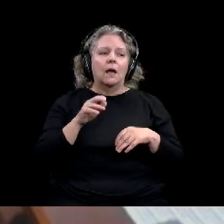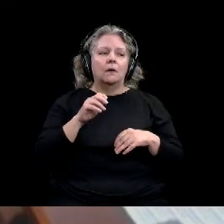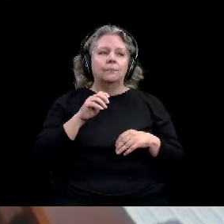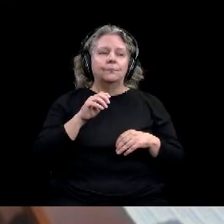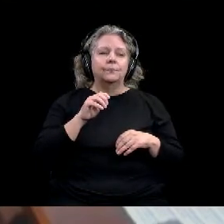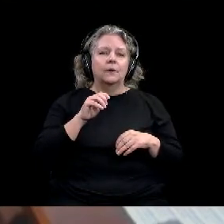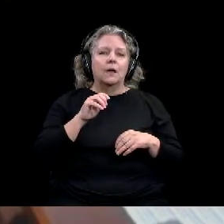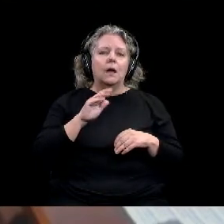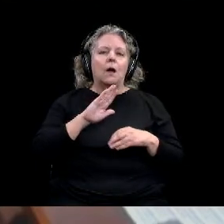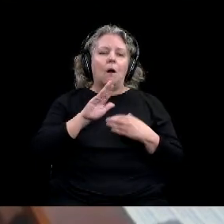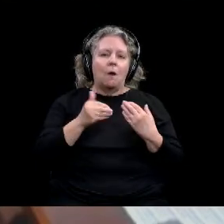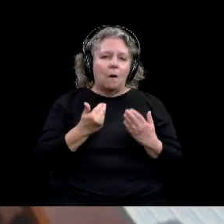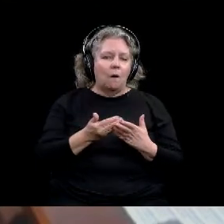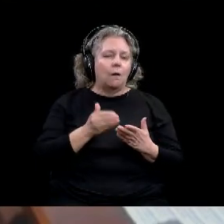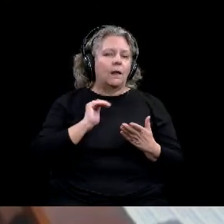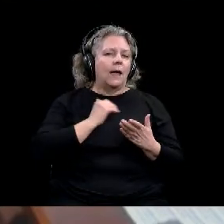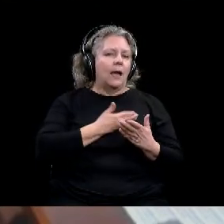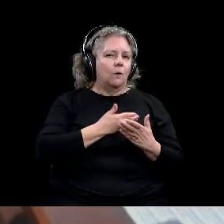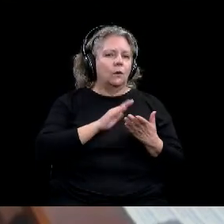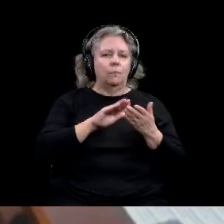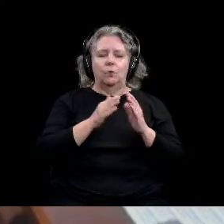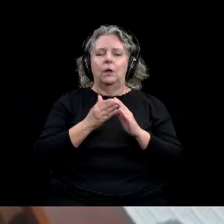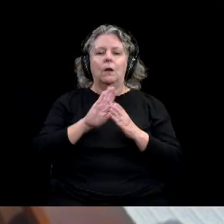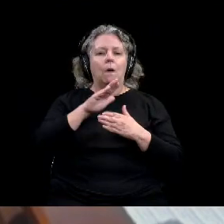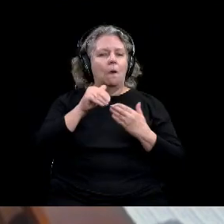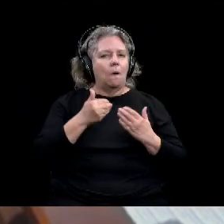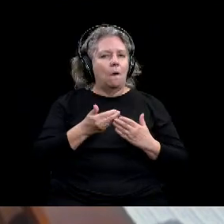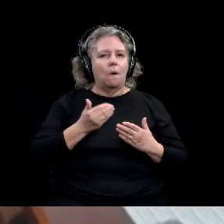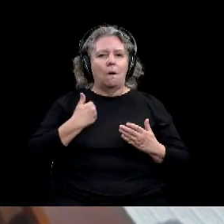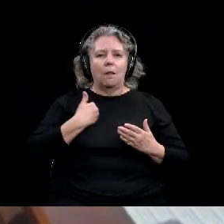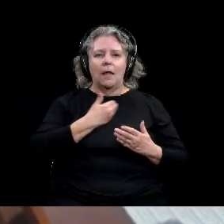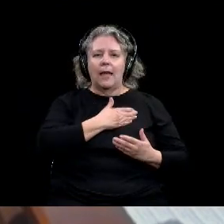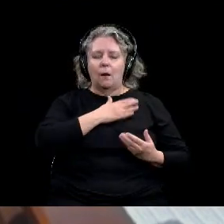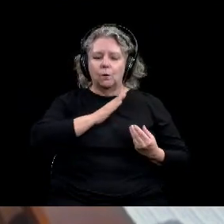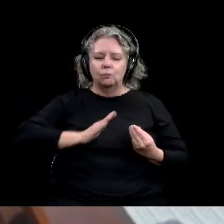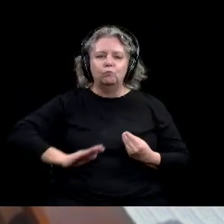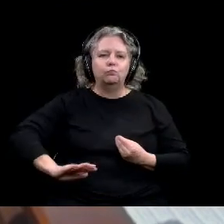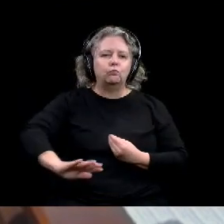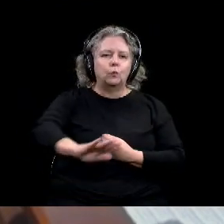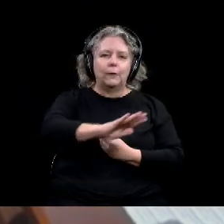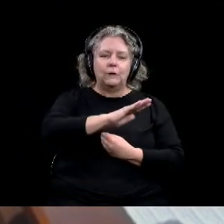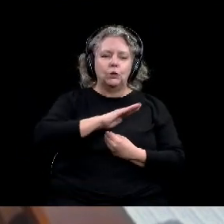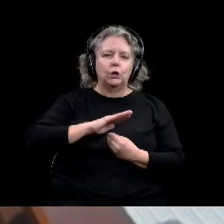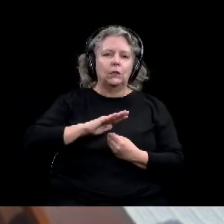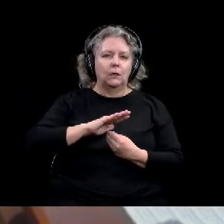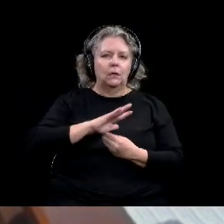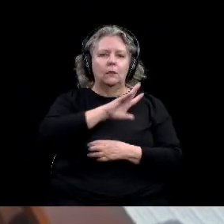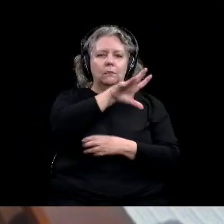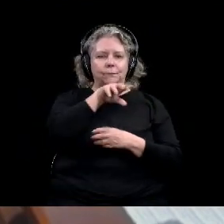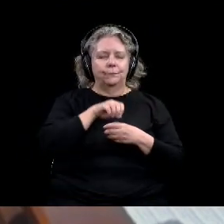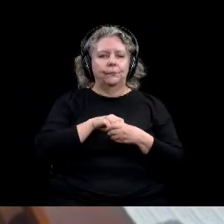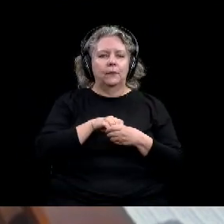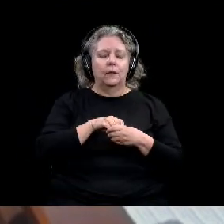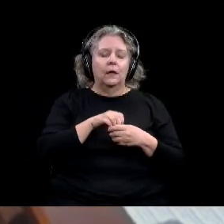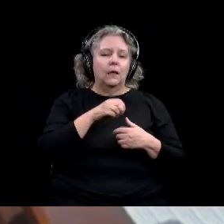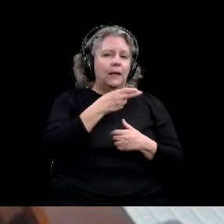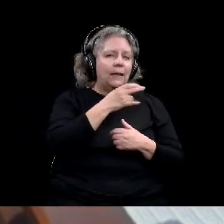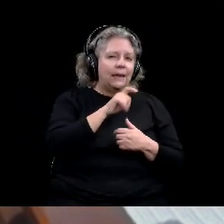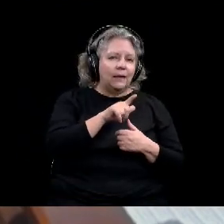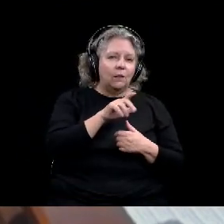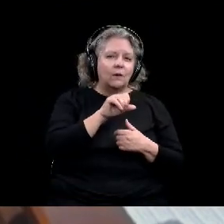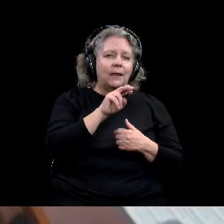we are working with Hill County and can we put together a plan for Hill County to have a